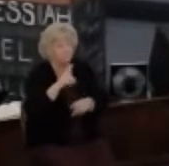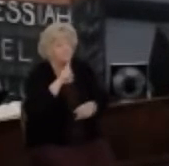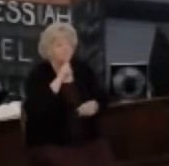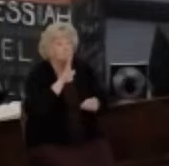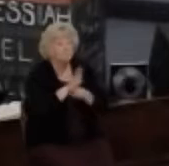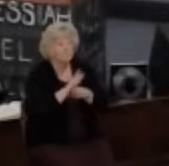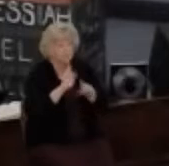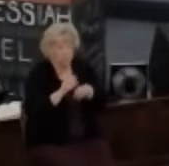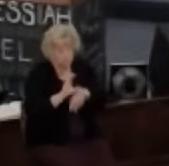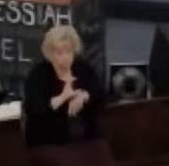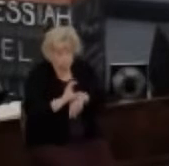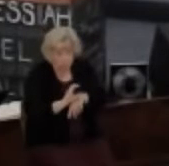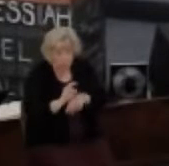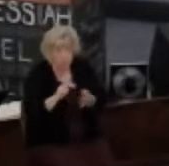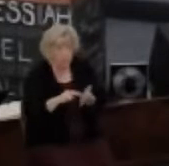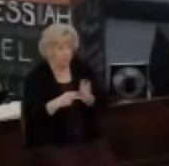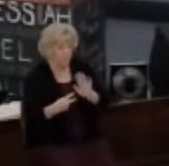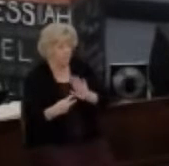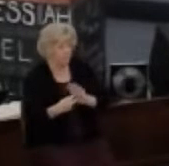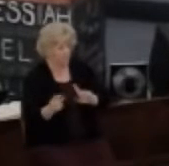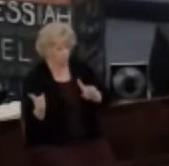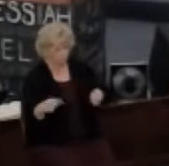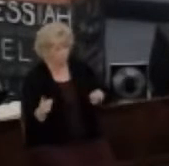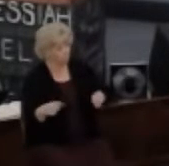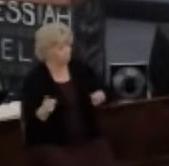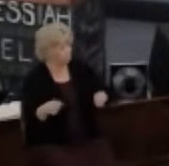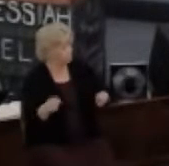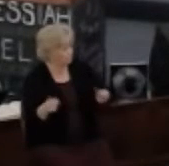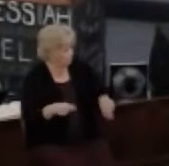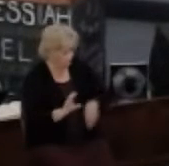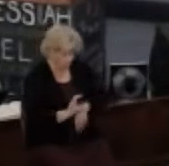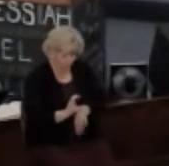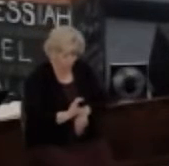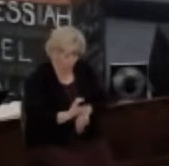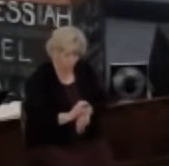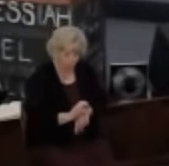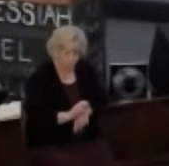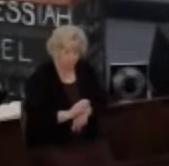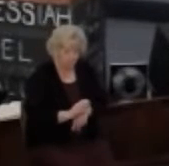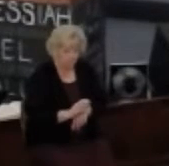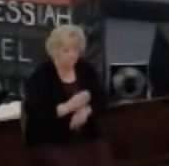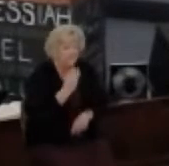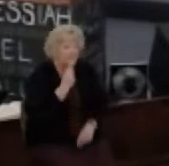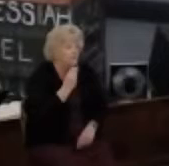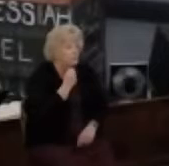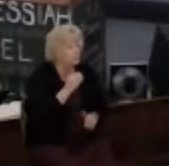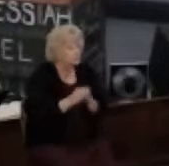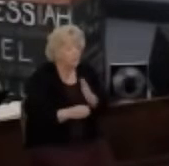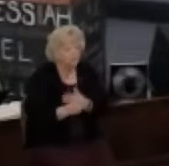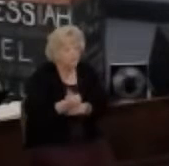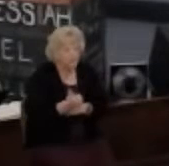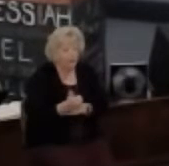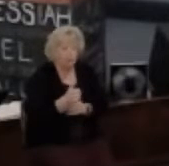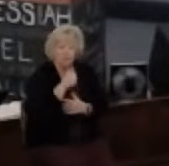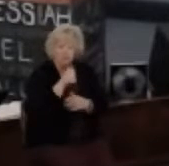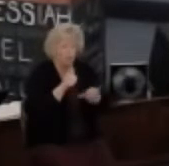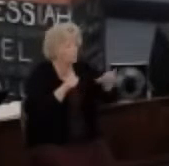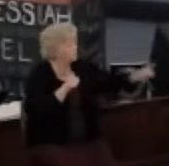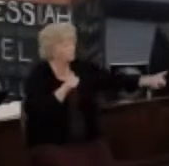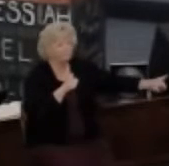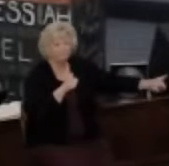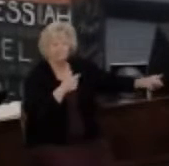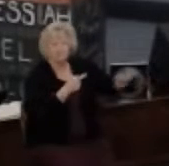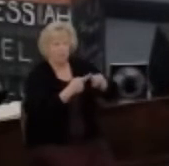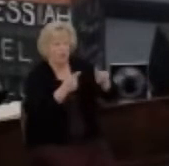to your church means being committed to church attendance. Hebrews chapter 10, verse 25 says, you should not stay away from the